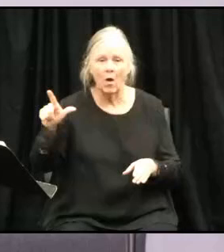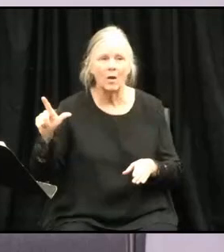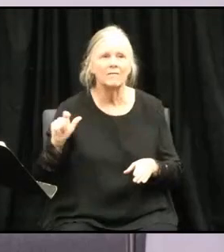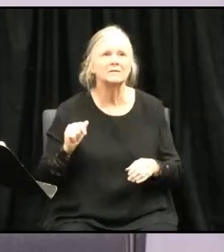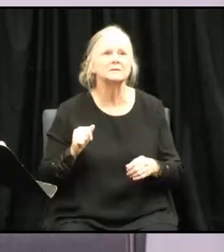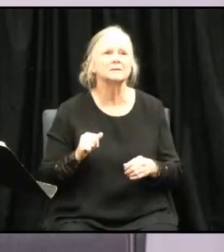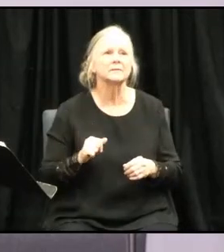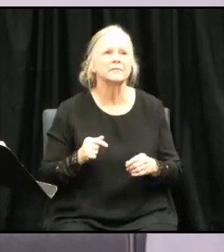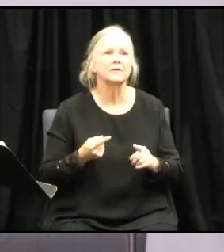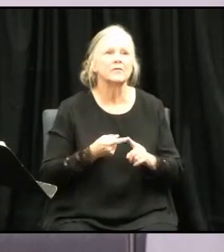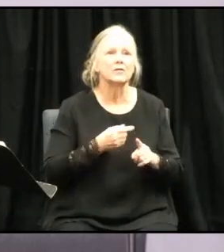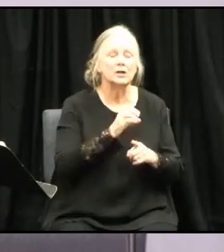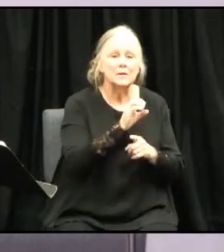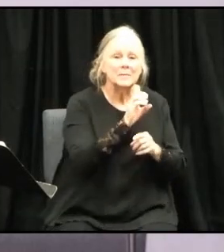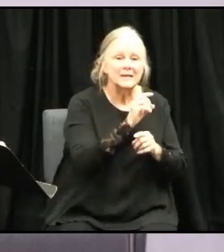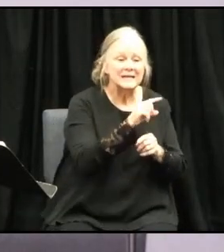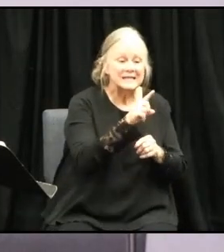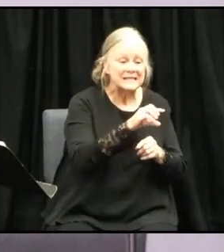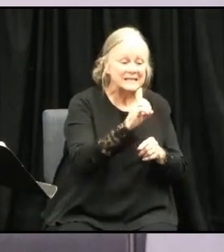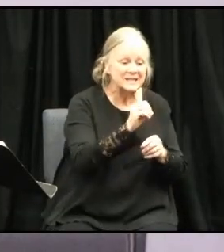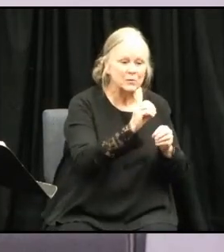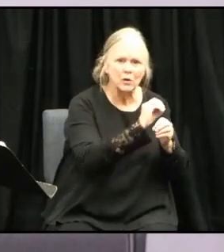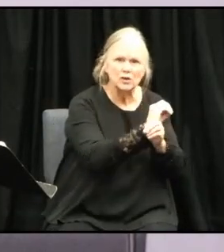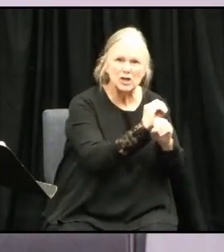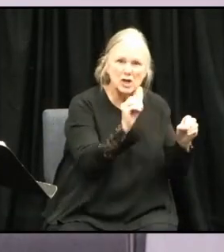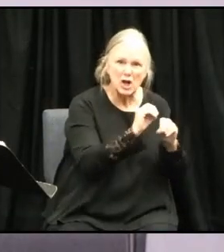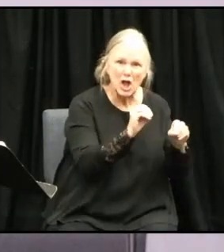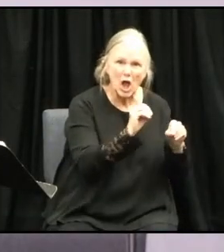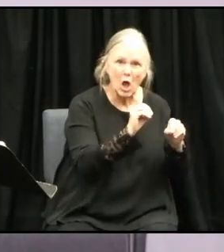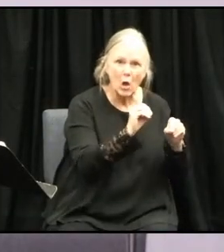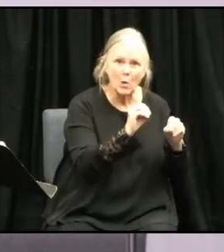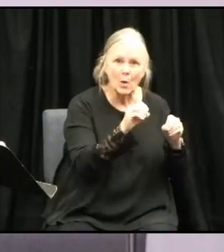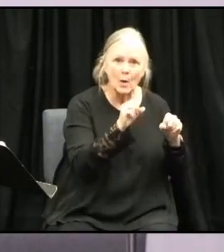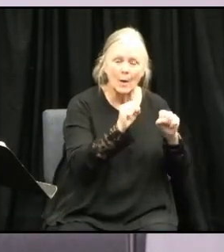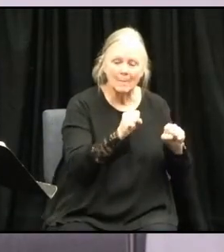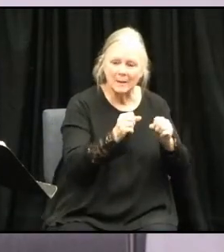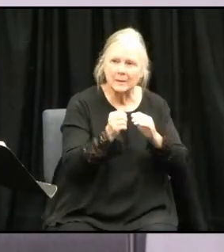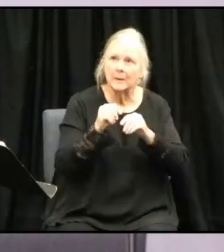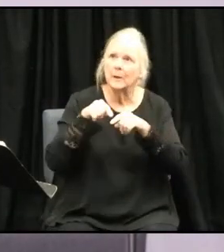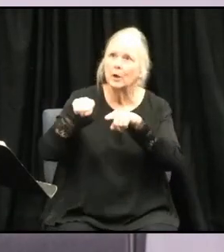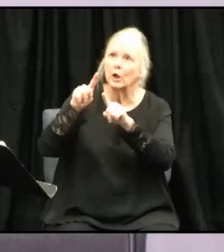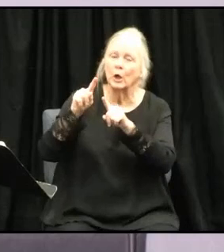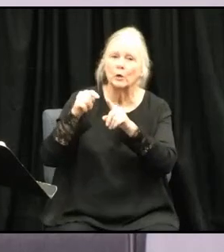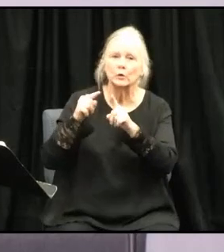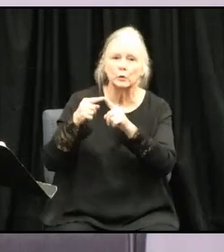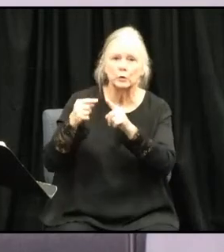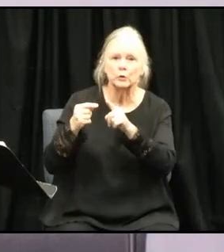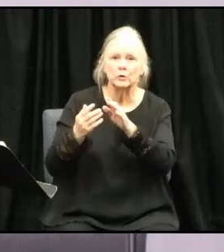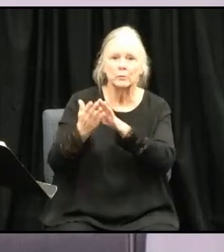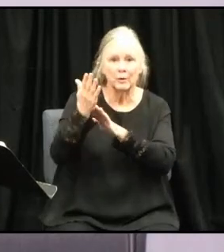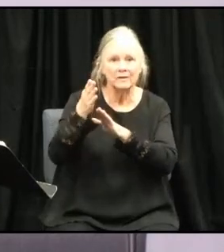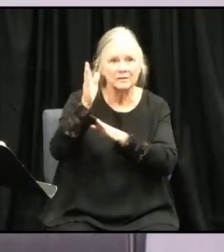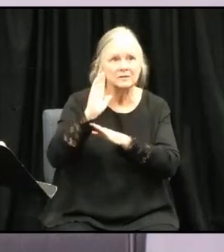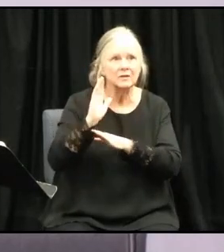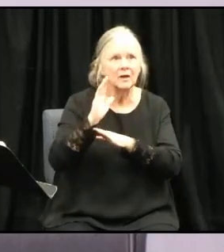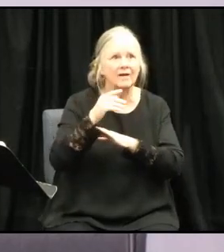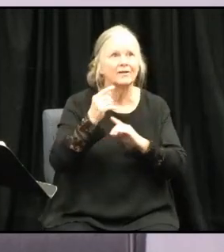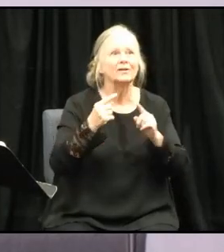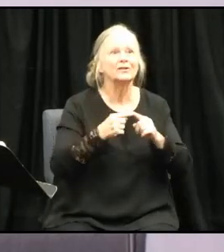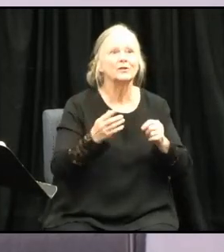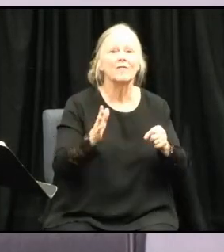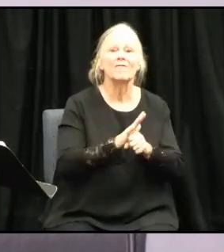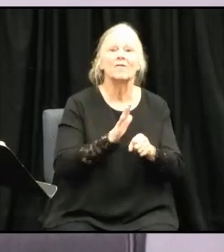to full access into intimate communion and fellowship with Almighty God in Christ.